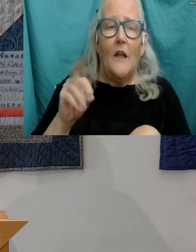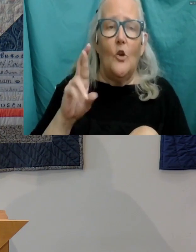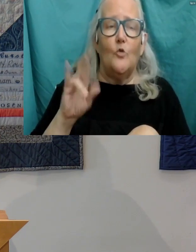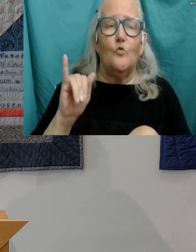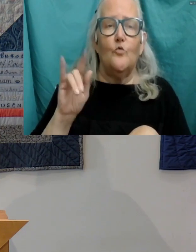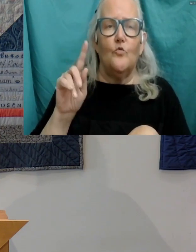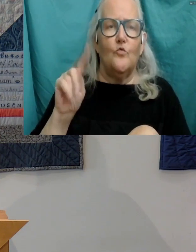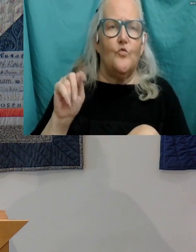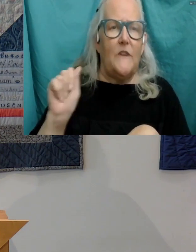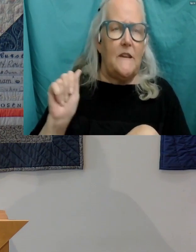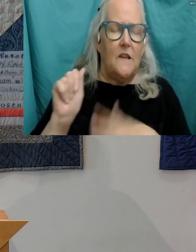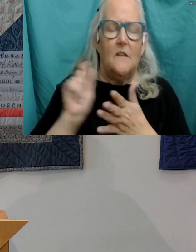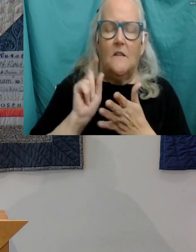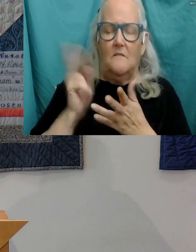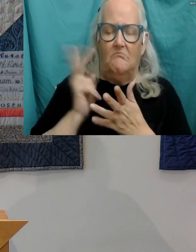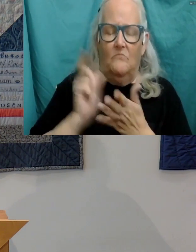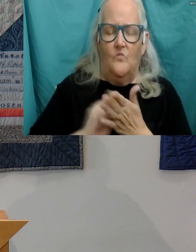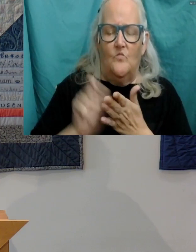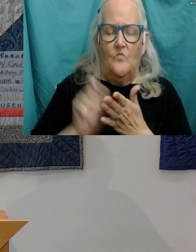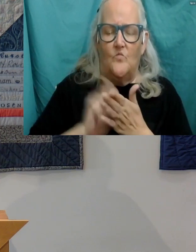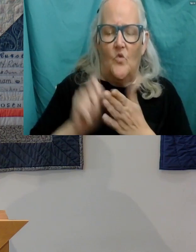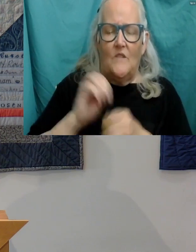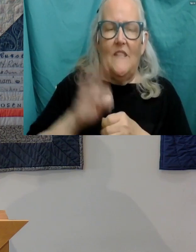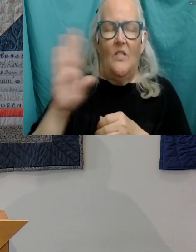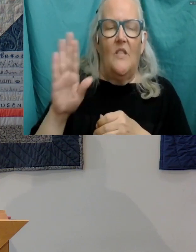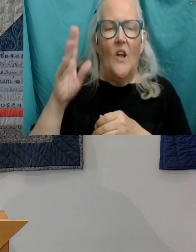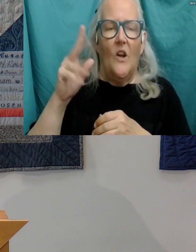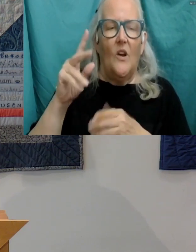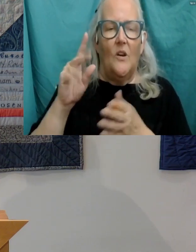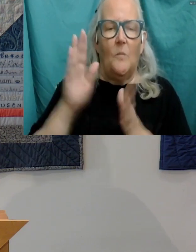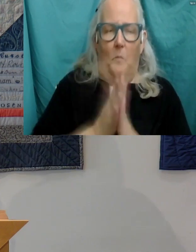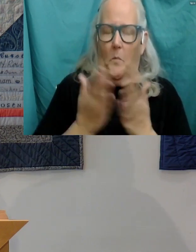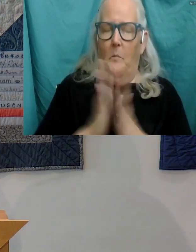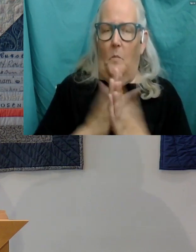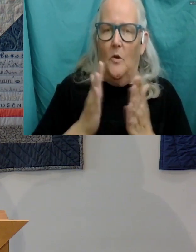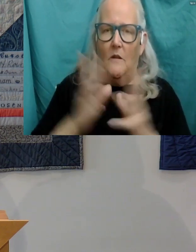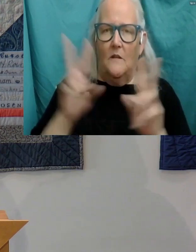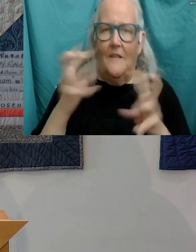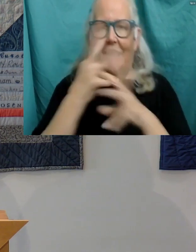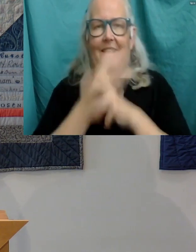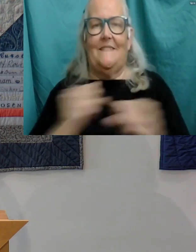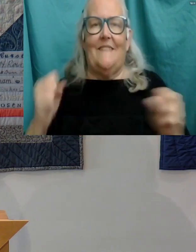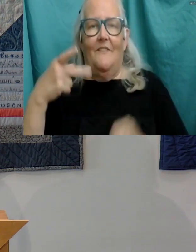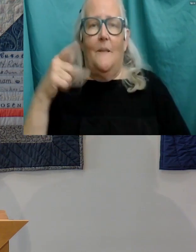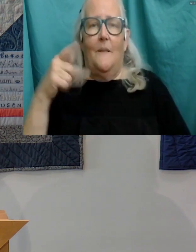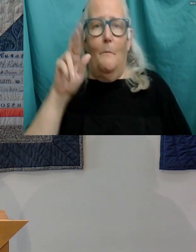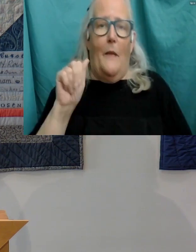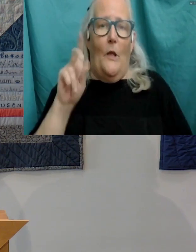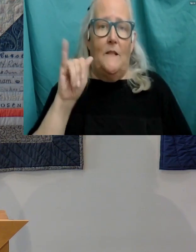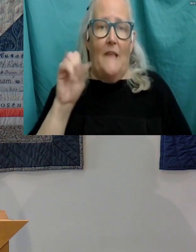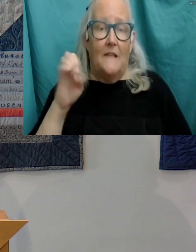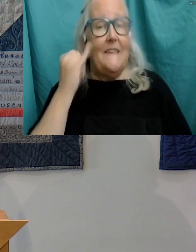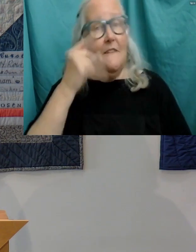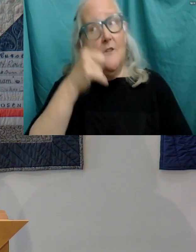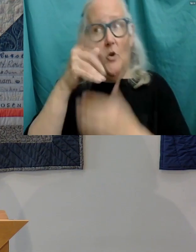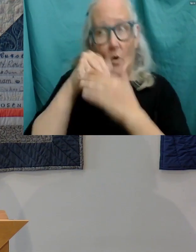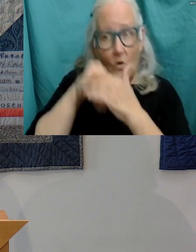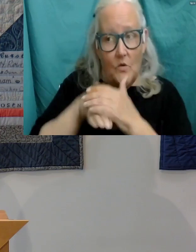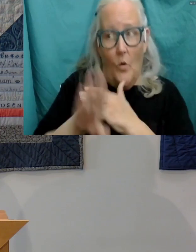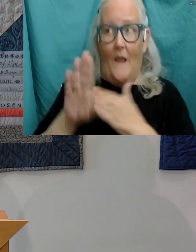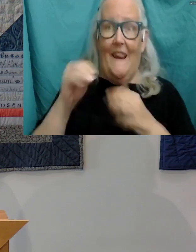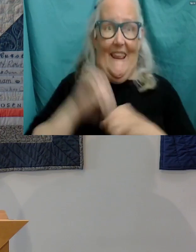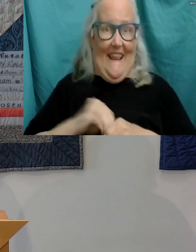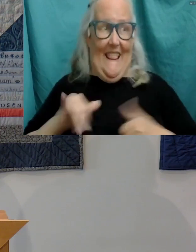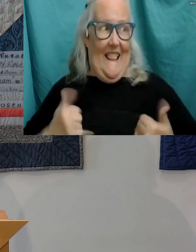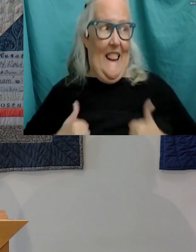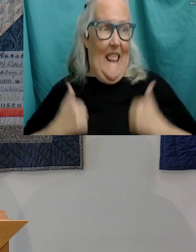and historical text, Saving Paradise, that entering paradise in this life is not an individual